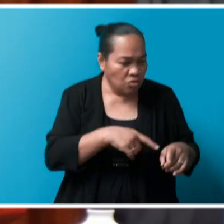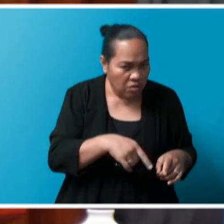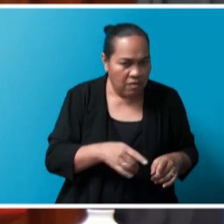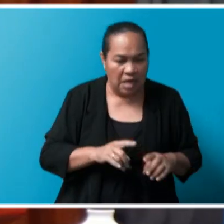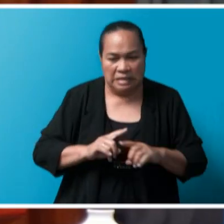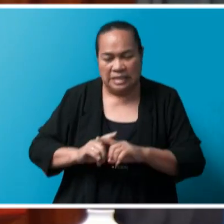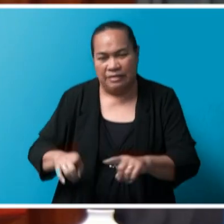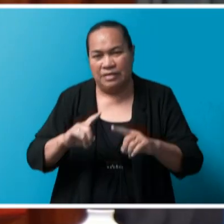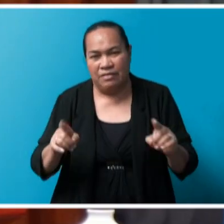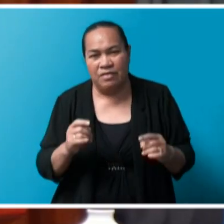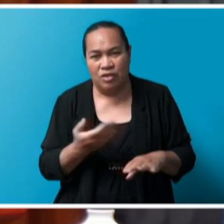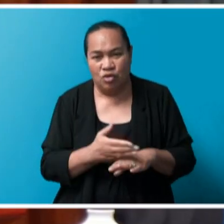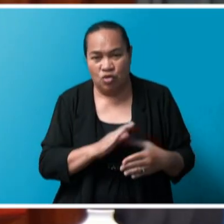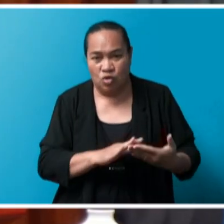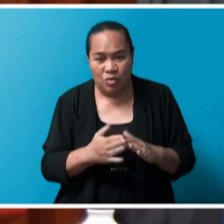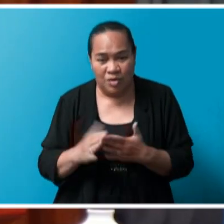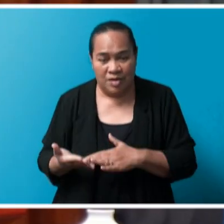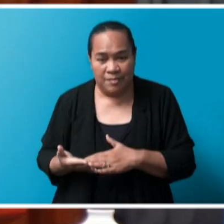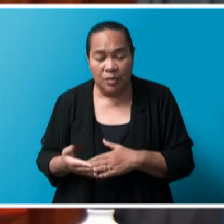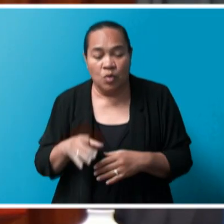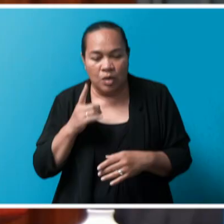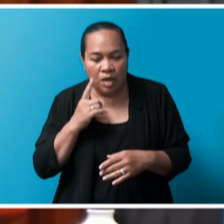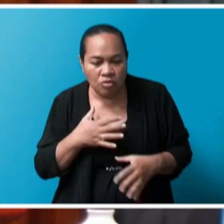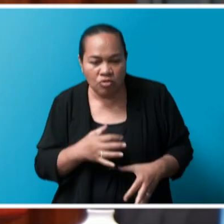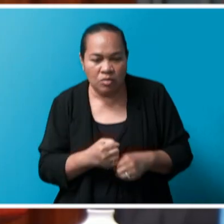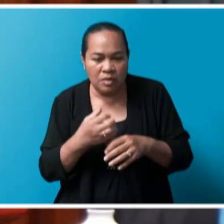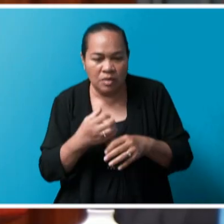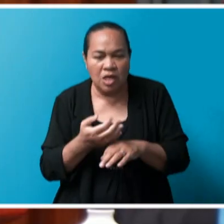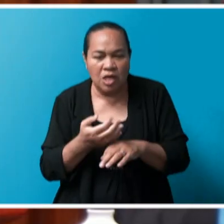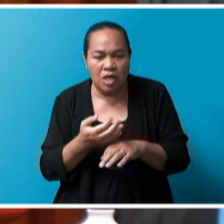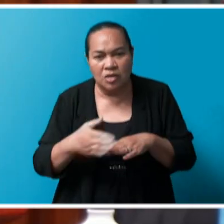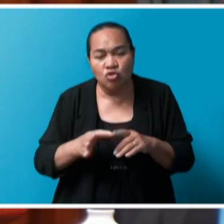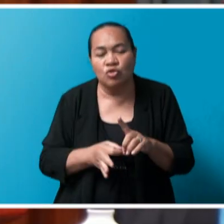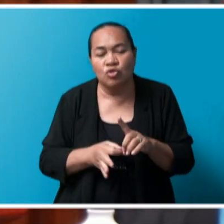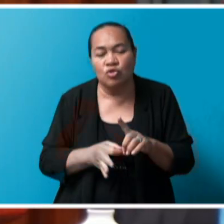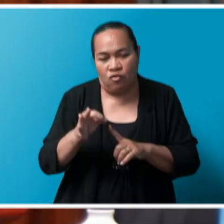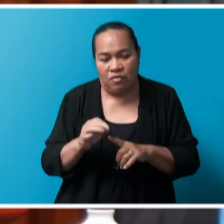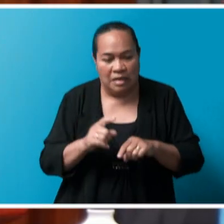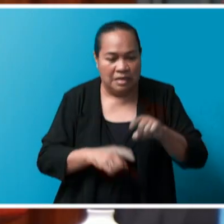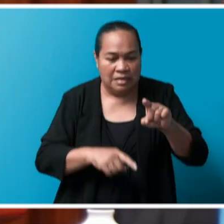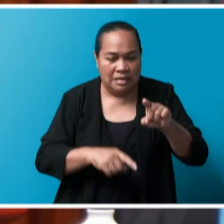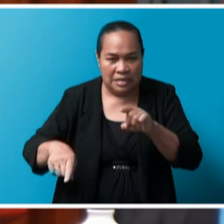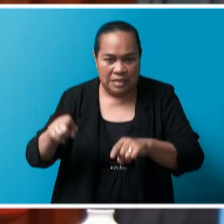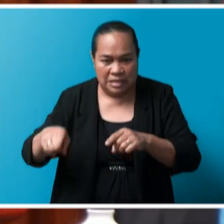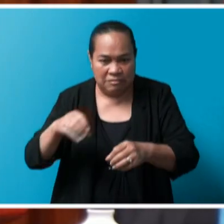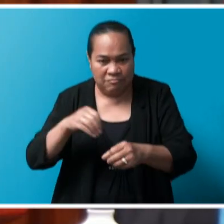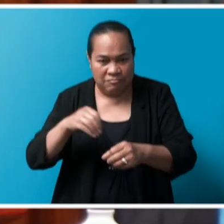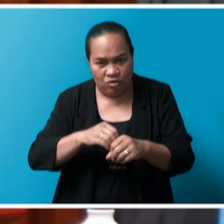Fiji. These investments will continue upgrading social infrastructure, improving living conditions, and